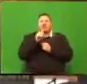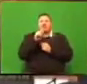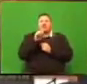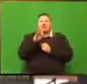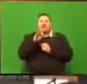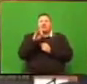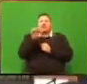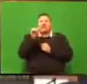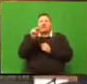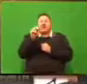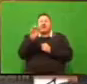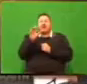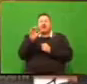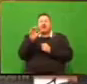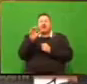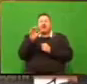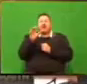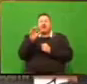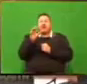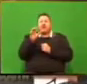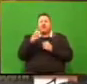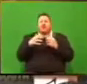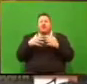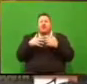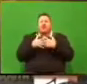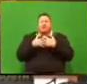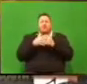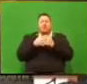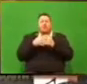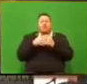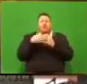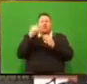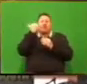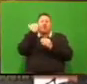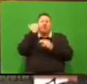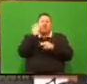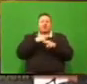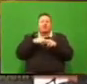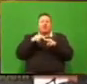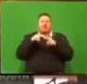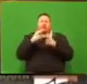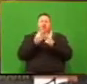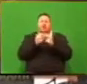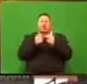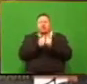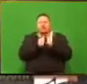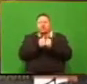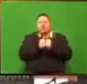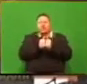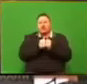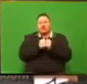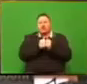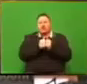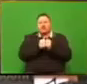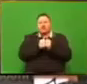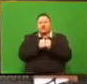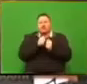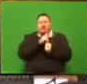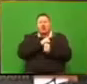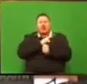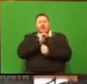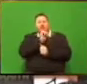ANC formed the so-called Government of National Unity on the basis that it was the largest